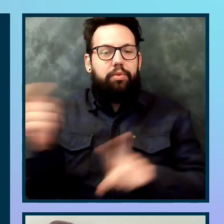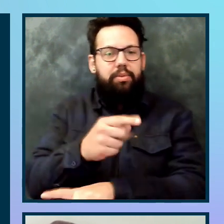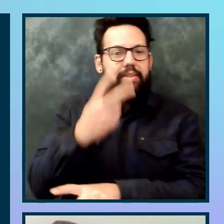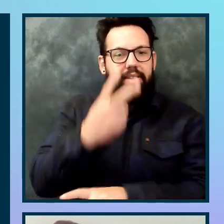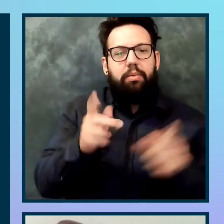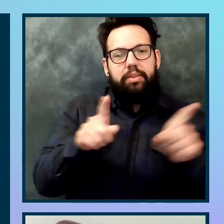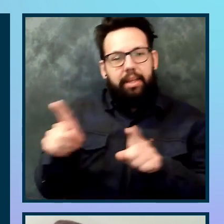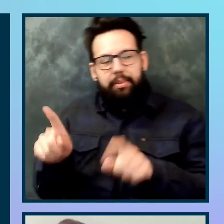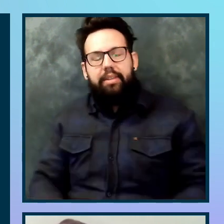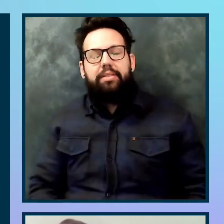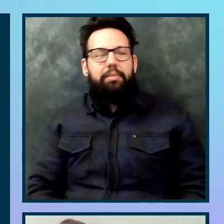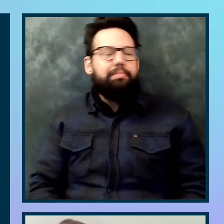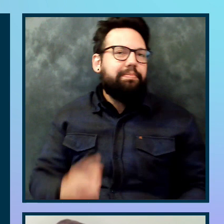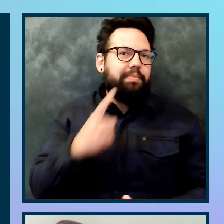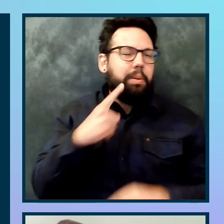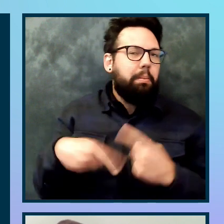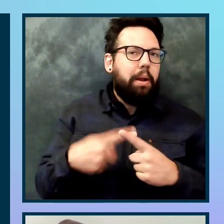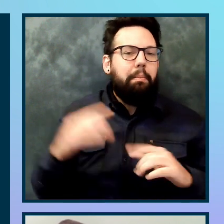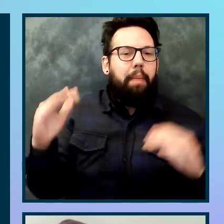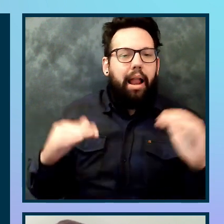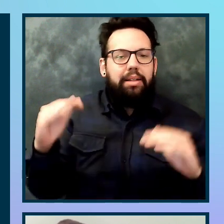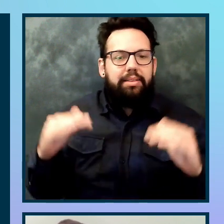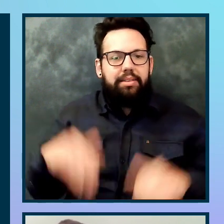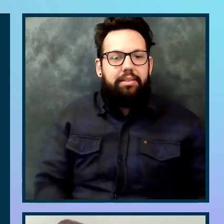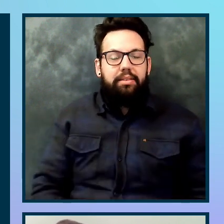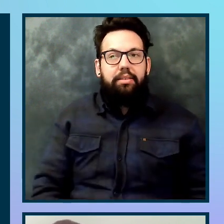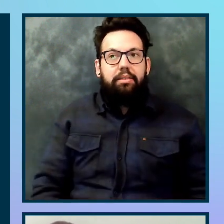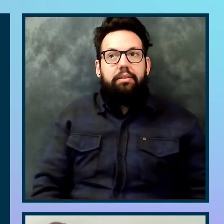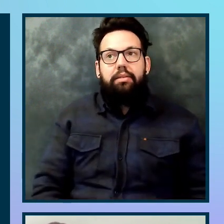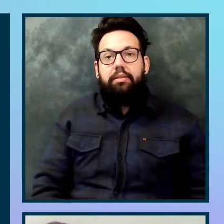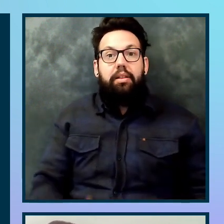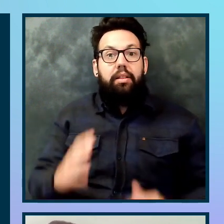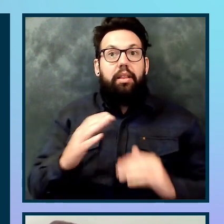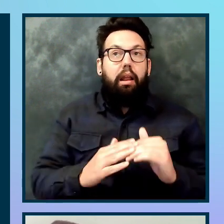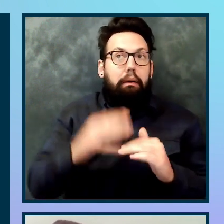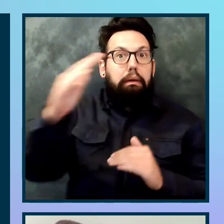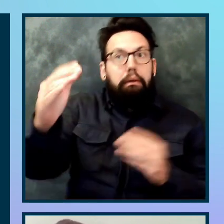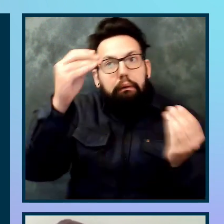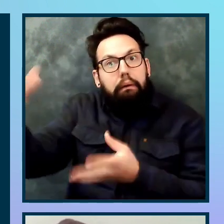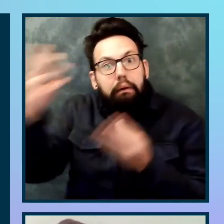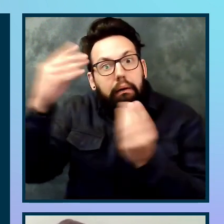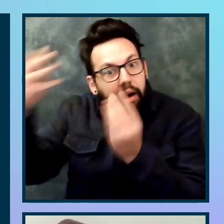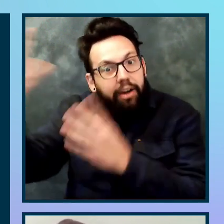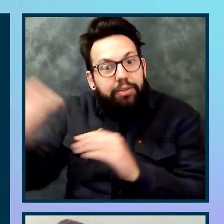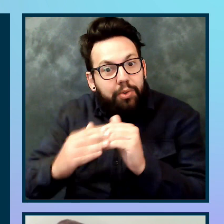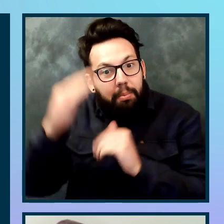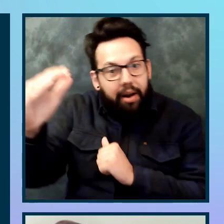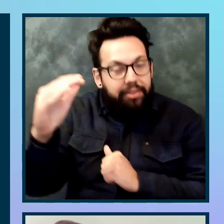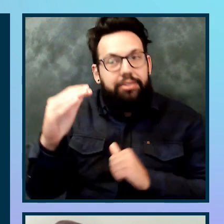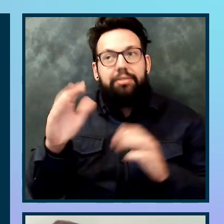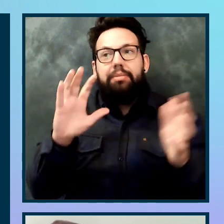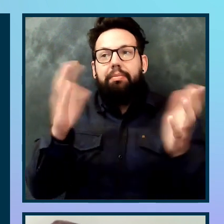between nagging the screen reader, telling them about the updates and telling them about the errors, and then giving them the possibility to learn more about those